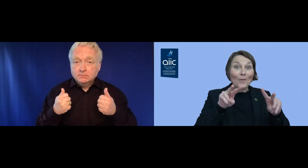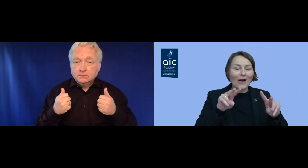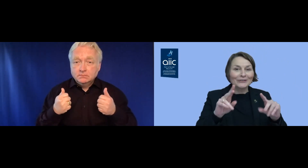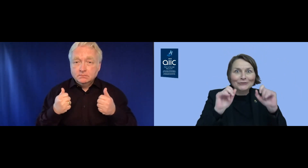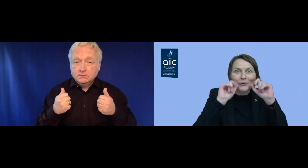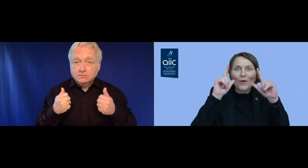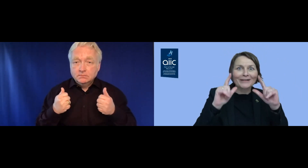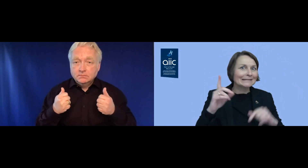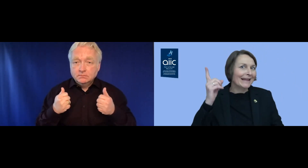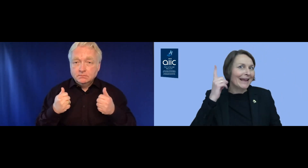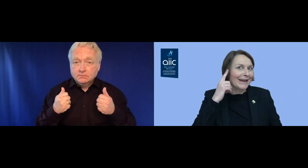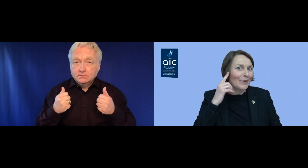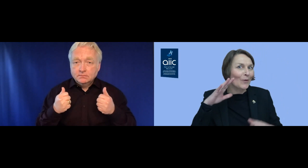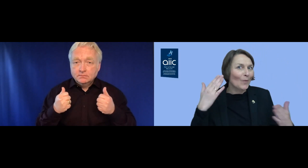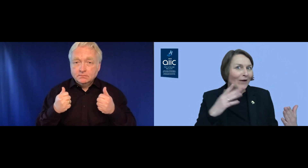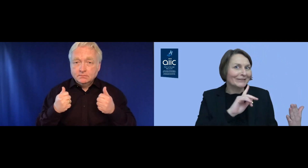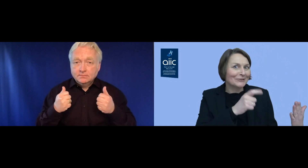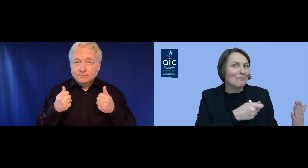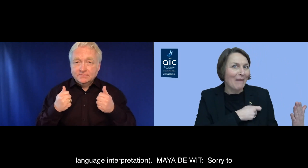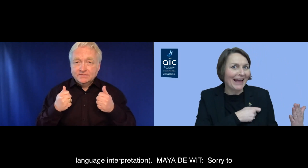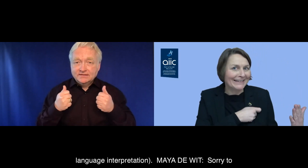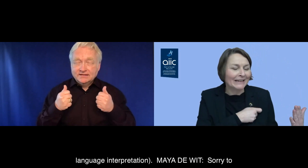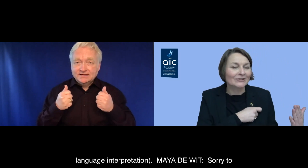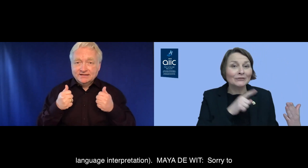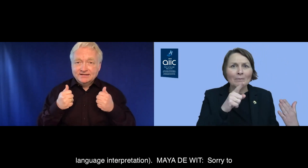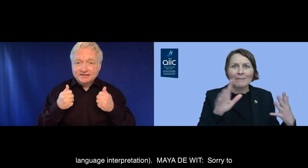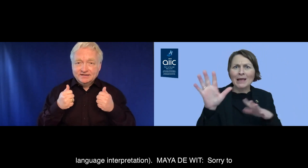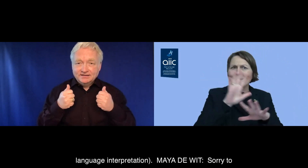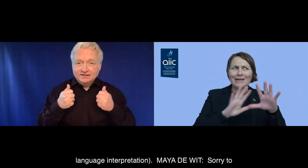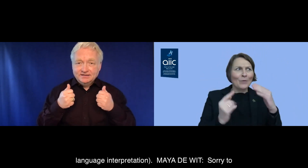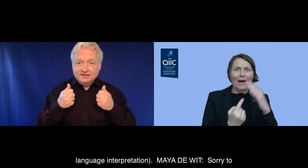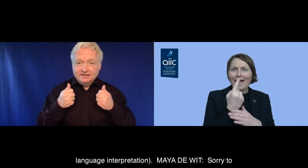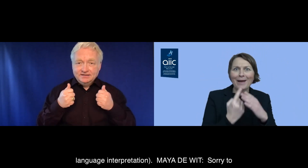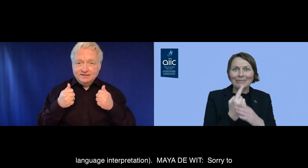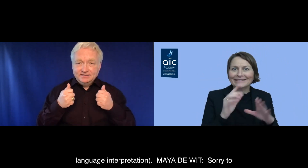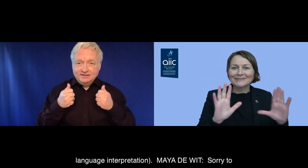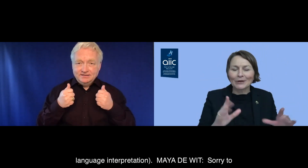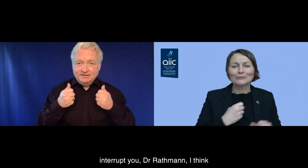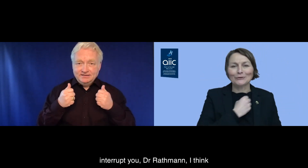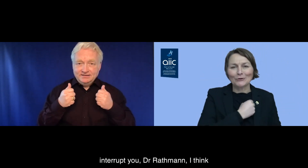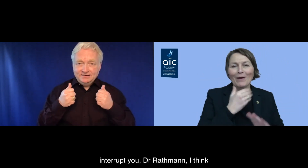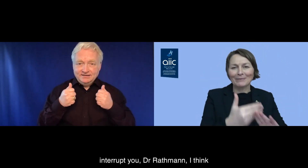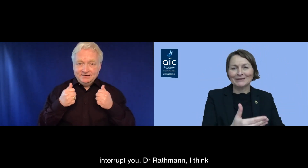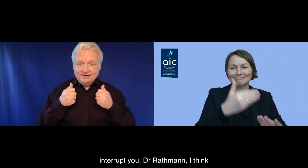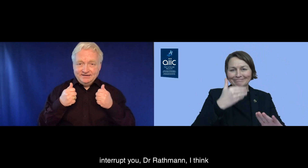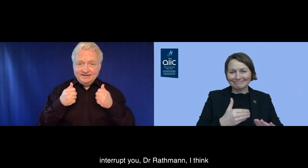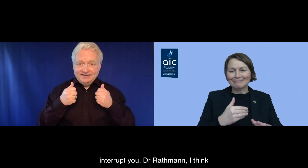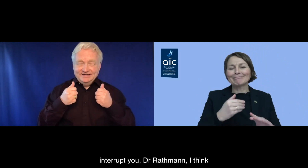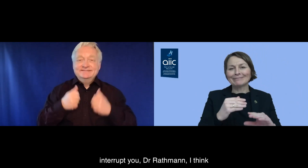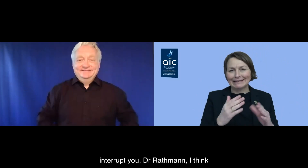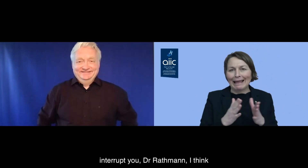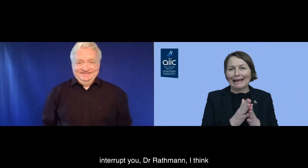Sorry to interrupt you, Christian. I think perhaps our audience is surprised to hear you speaking in